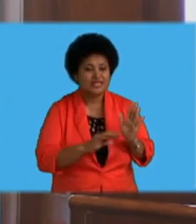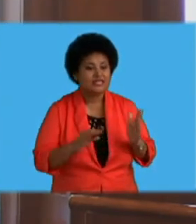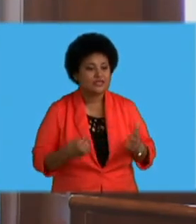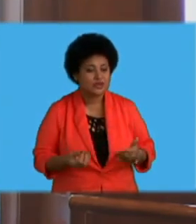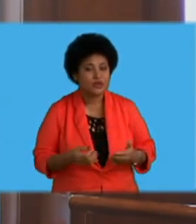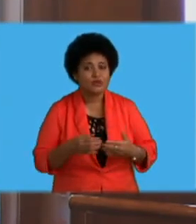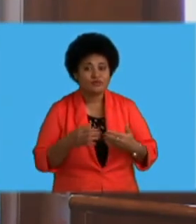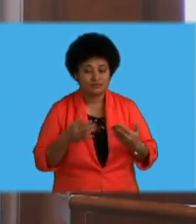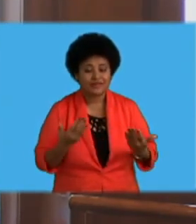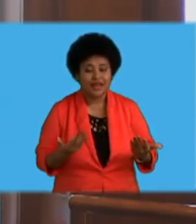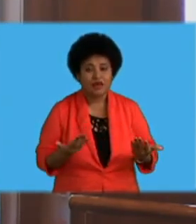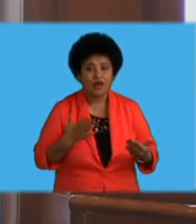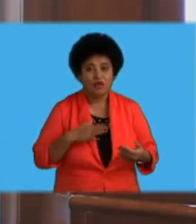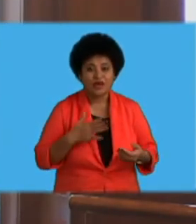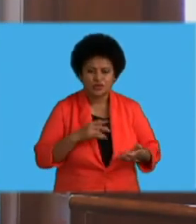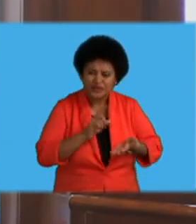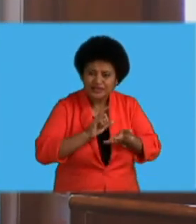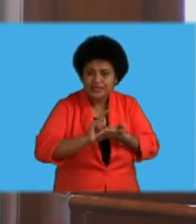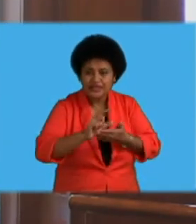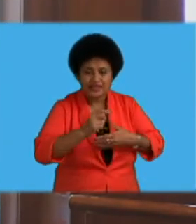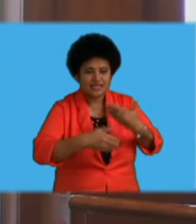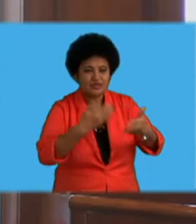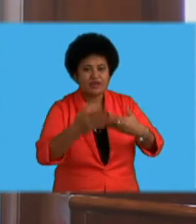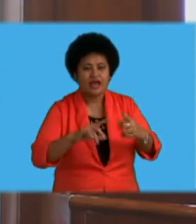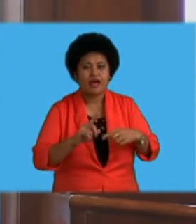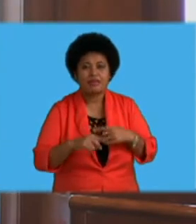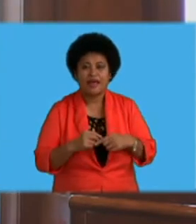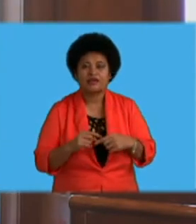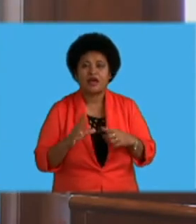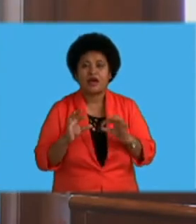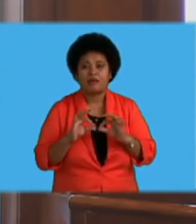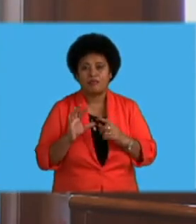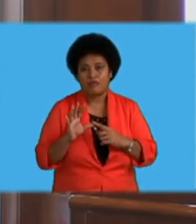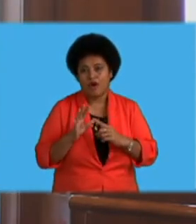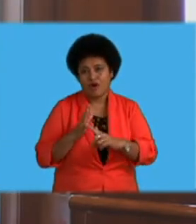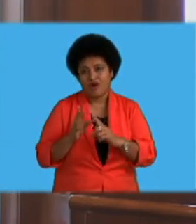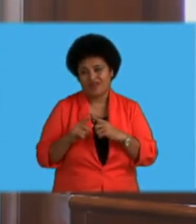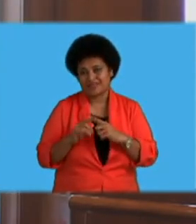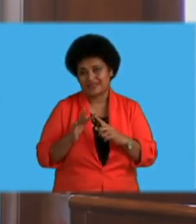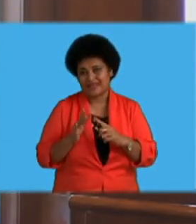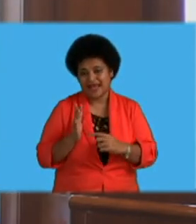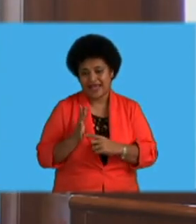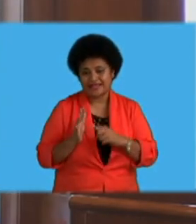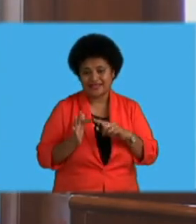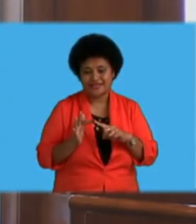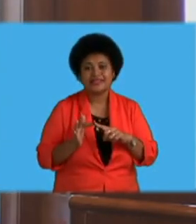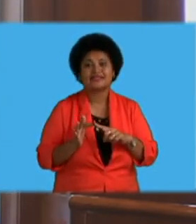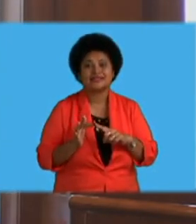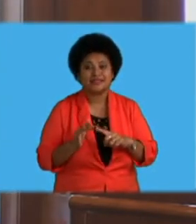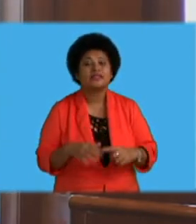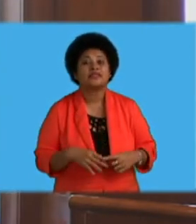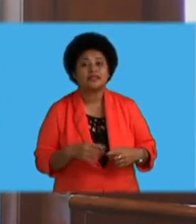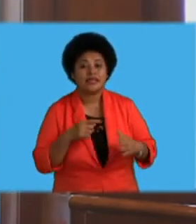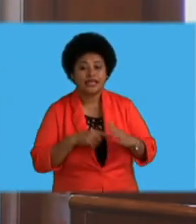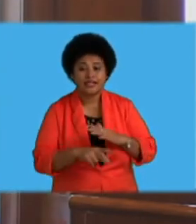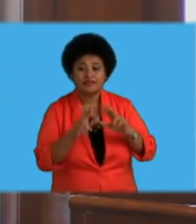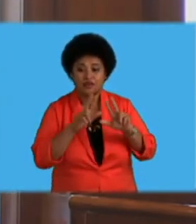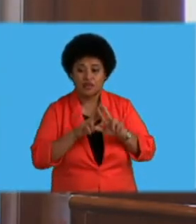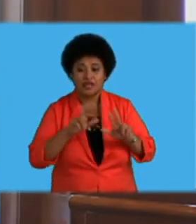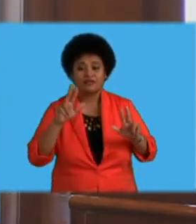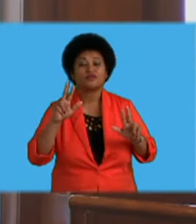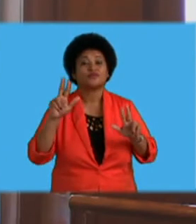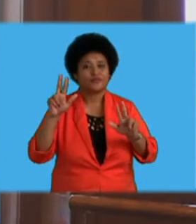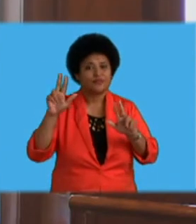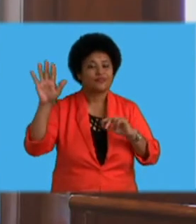to provide clarifications on the bauxite extraction currently being done in Nawailevu in Mbua. This year there's